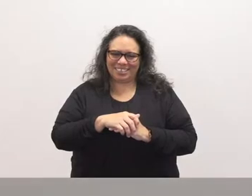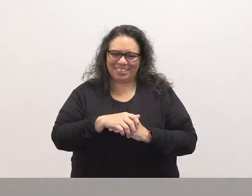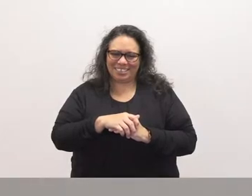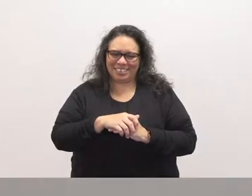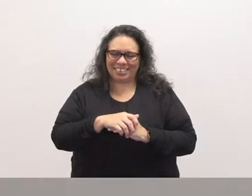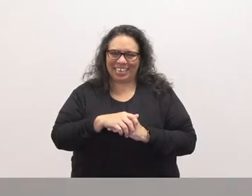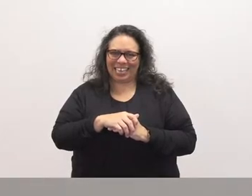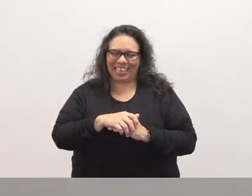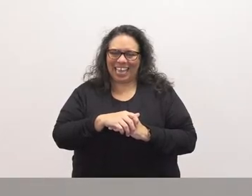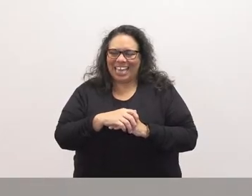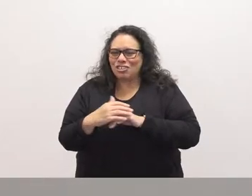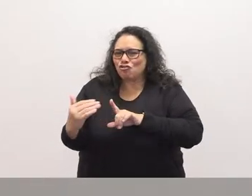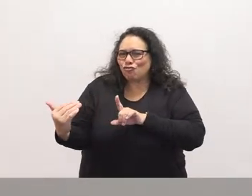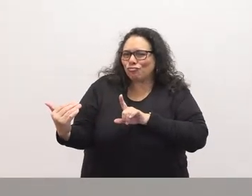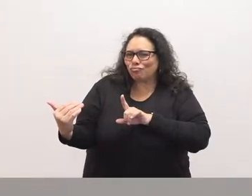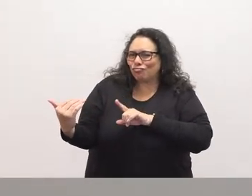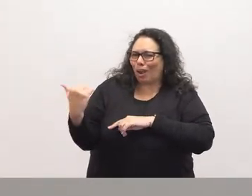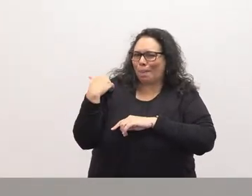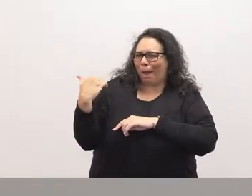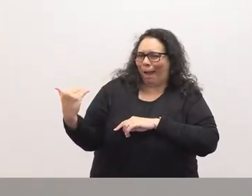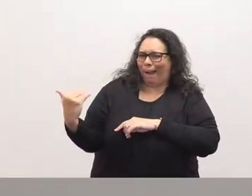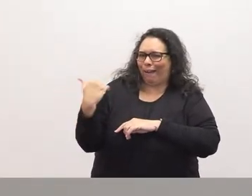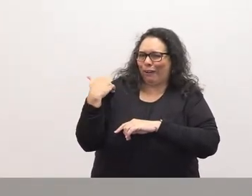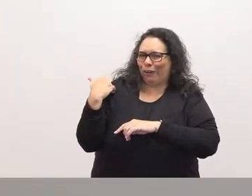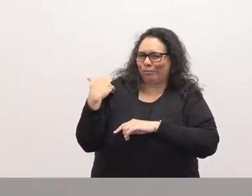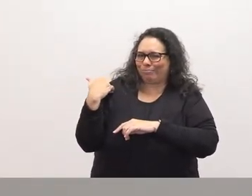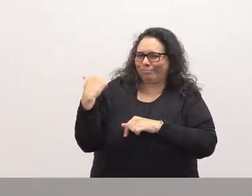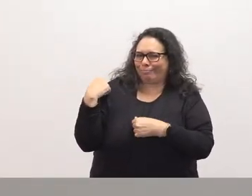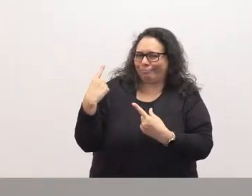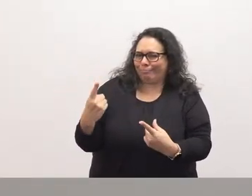And it's a reminder of where it is that we are.